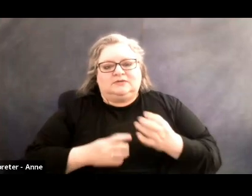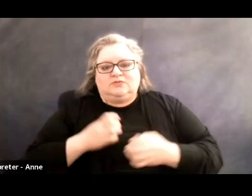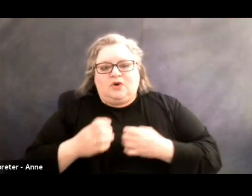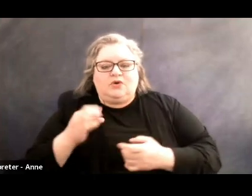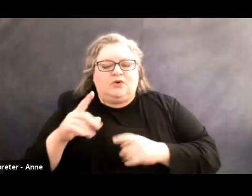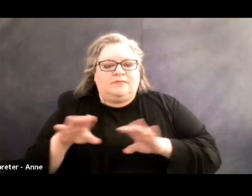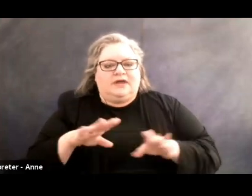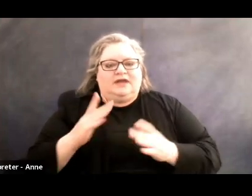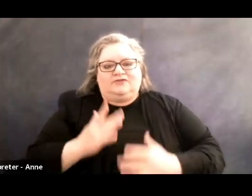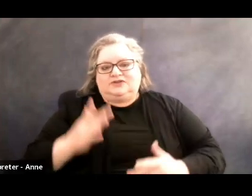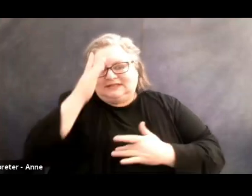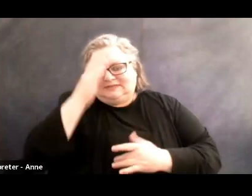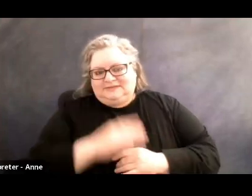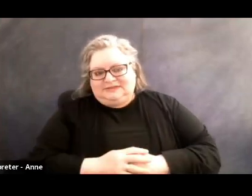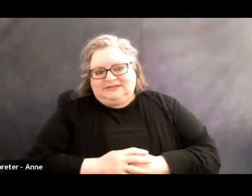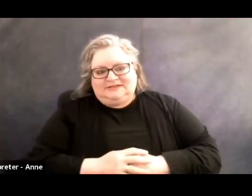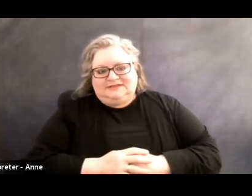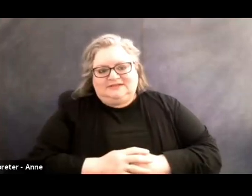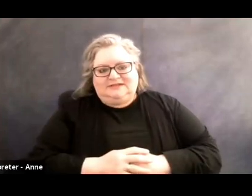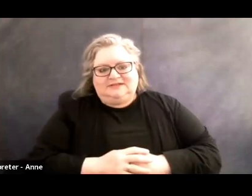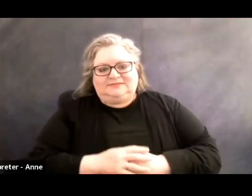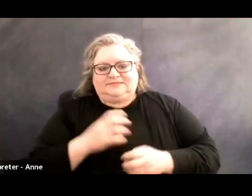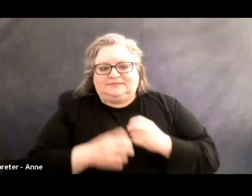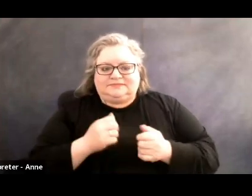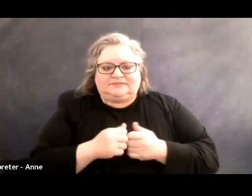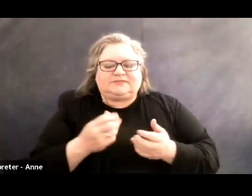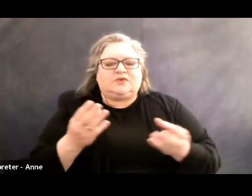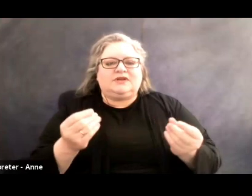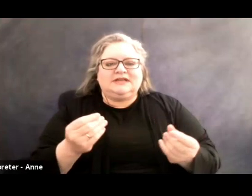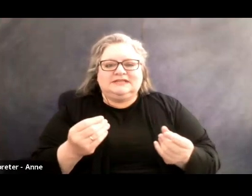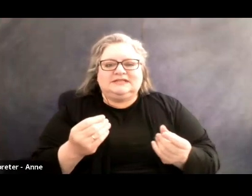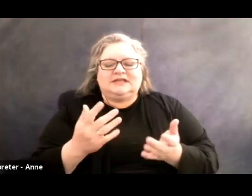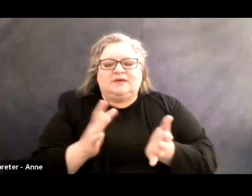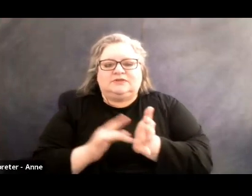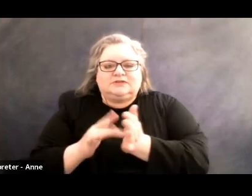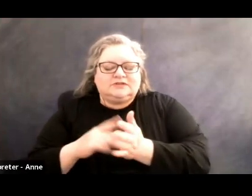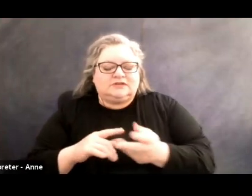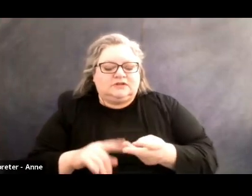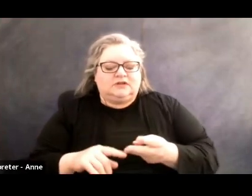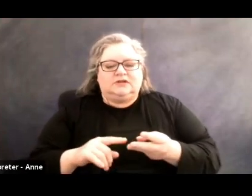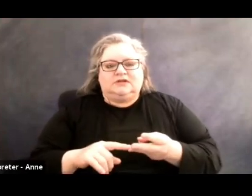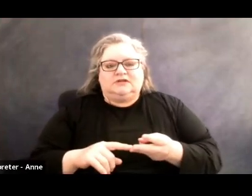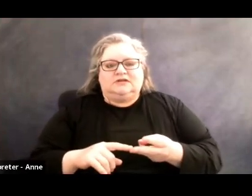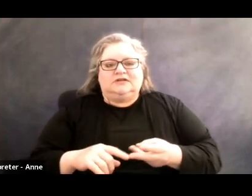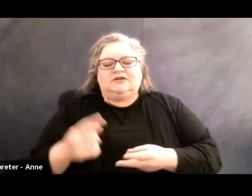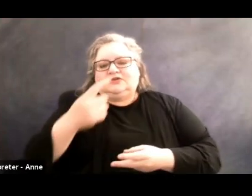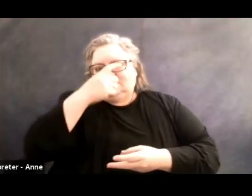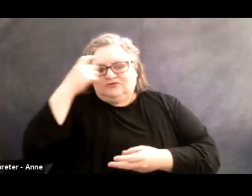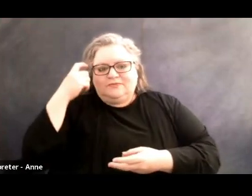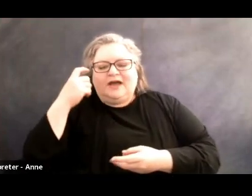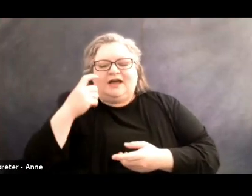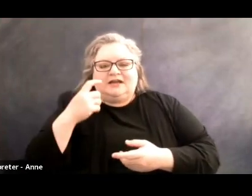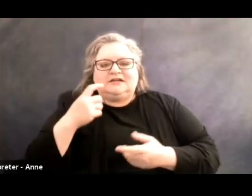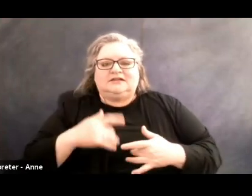or behavioral symptoms, difficulty with substance use, a traumatic event that